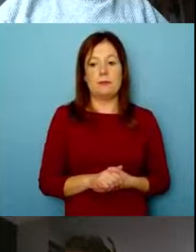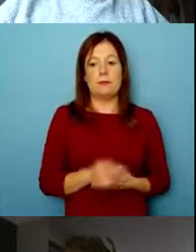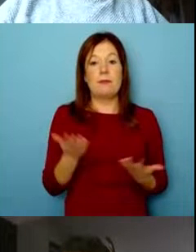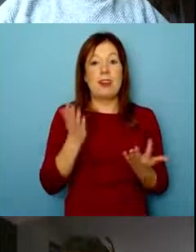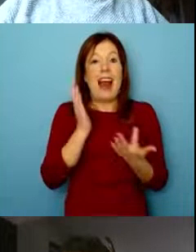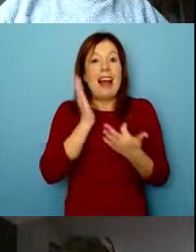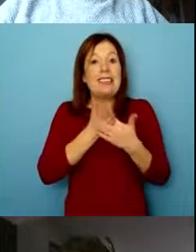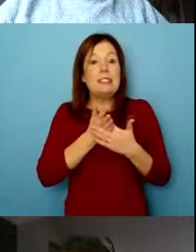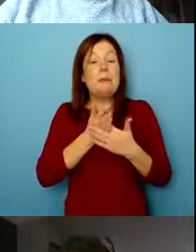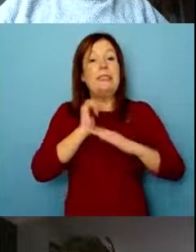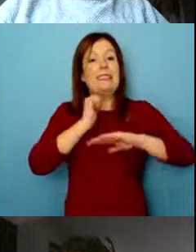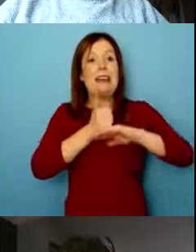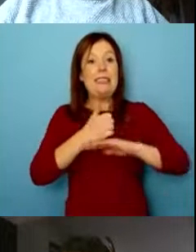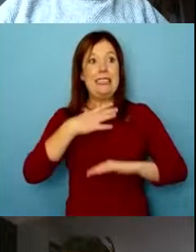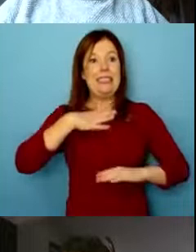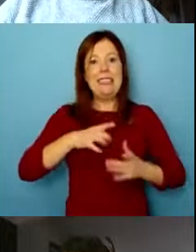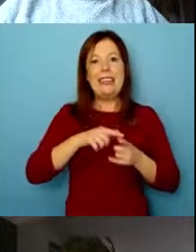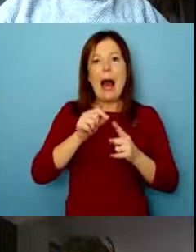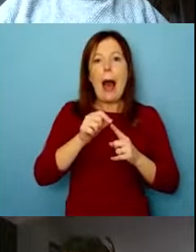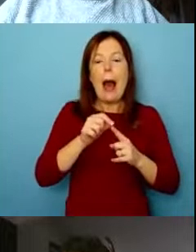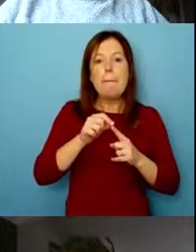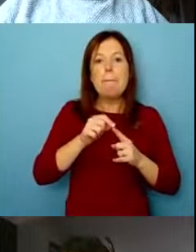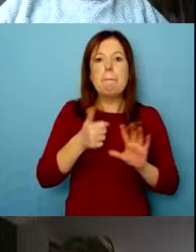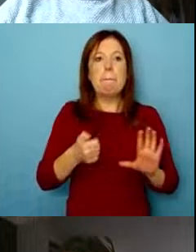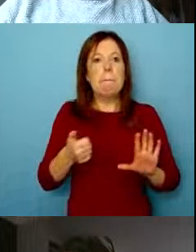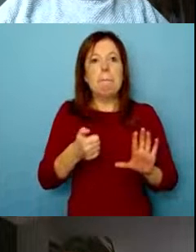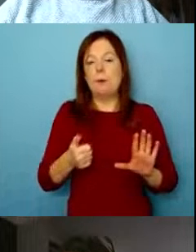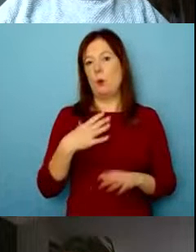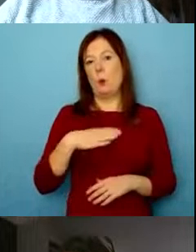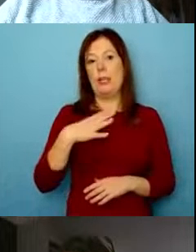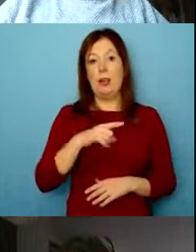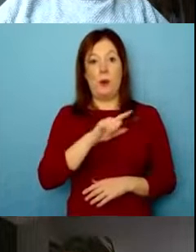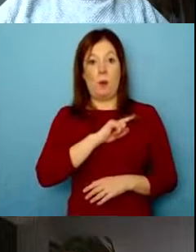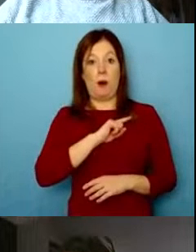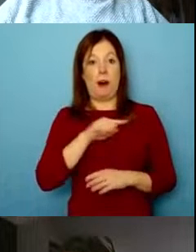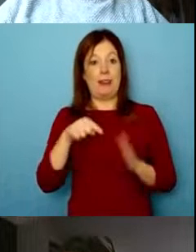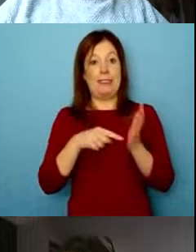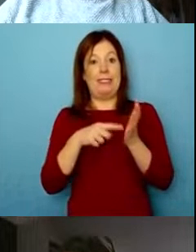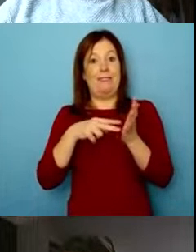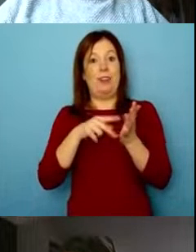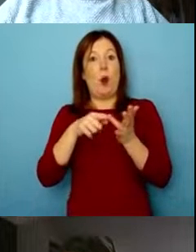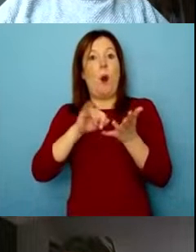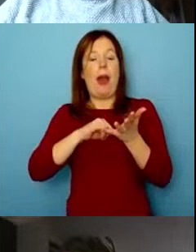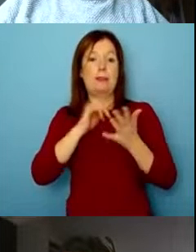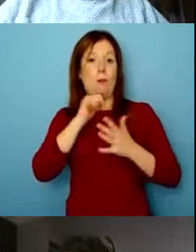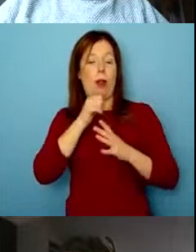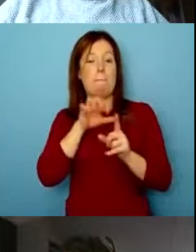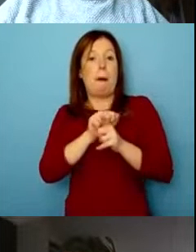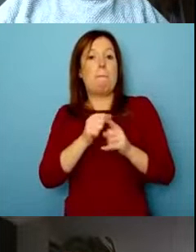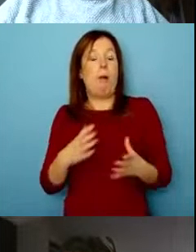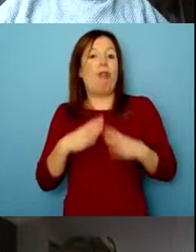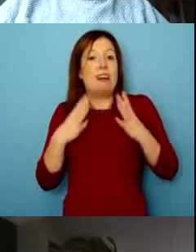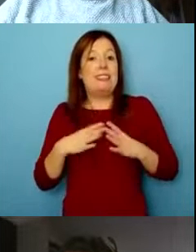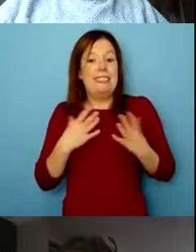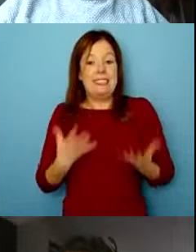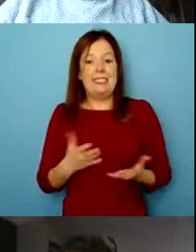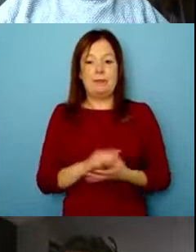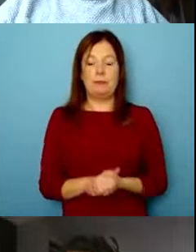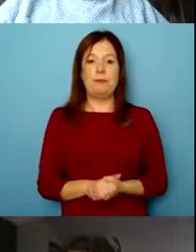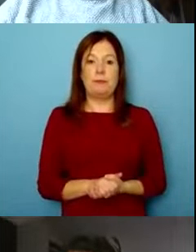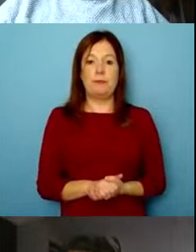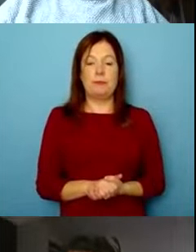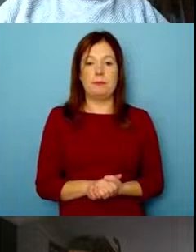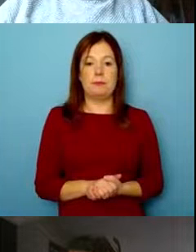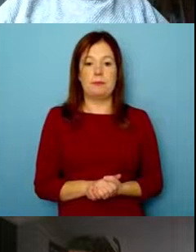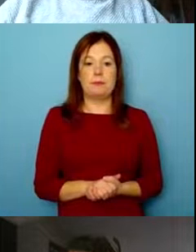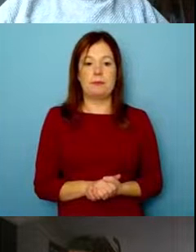accessibility settings because they'll pick these up from the underlying TV OS automatically. I said I'll talk